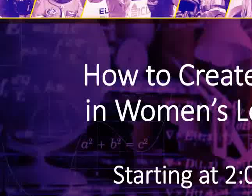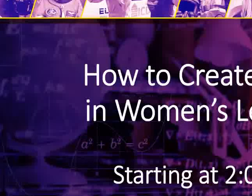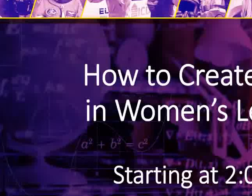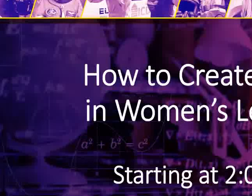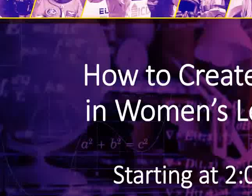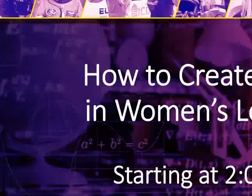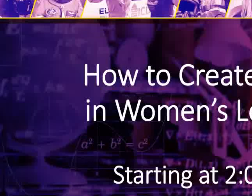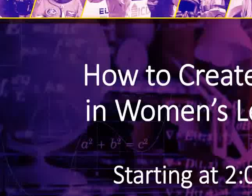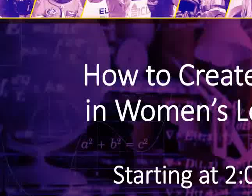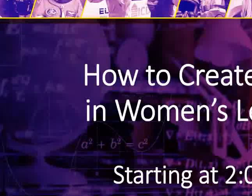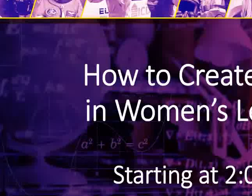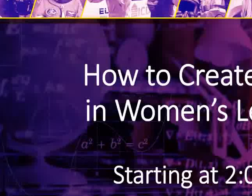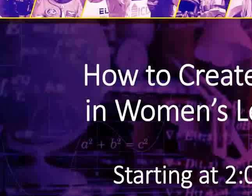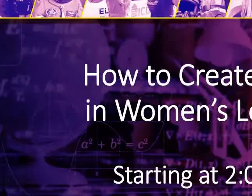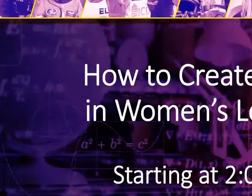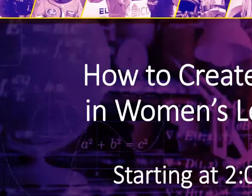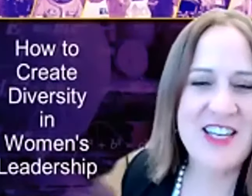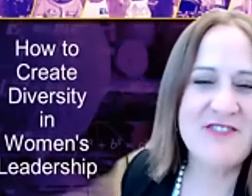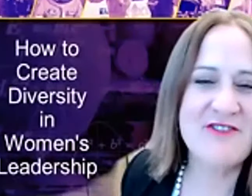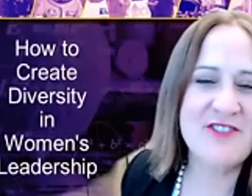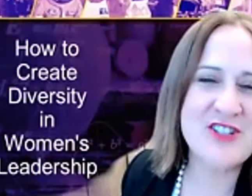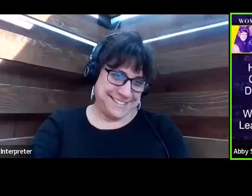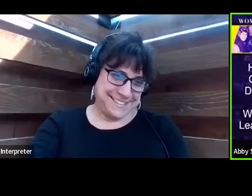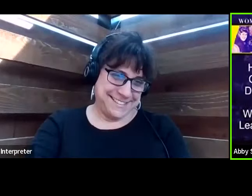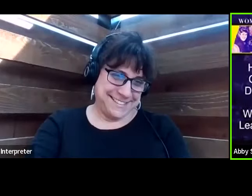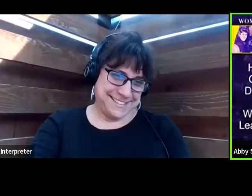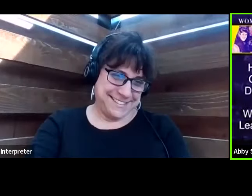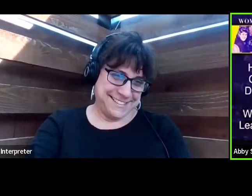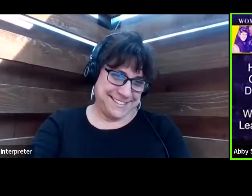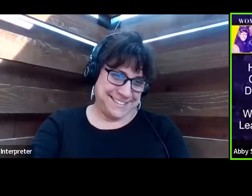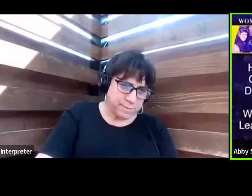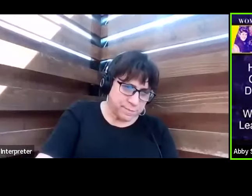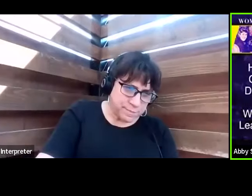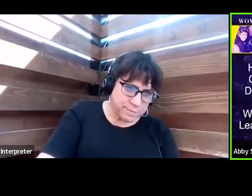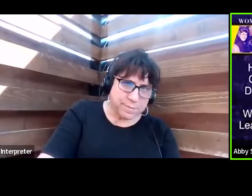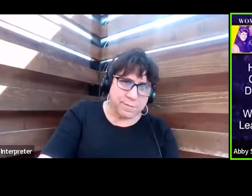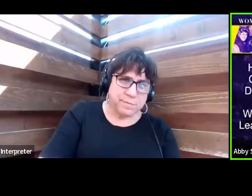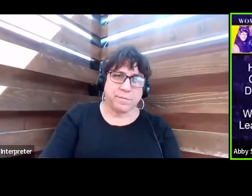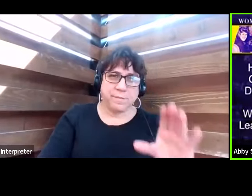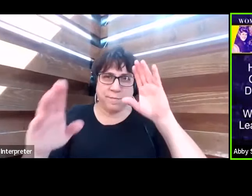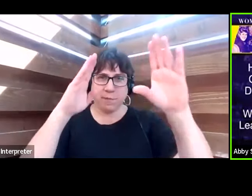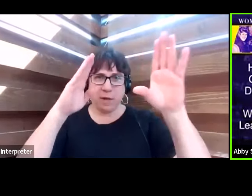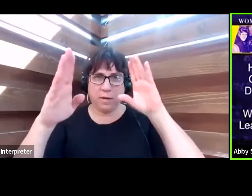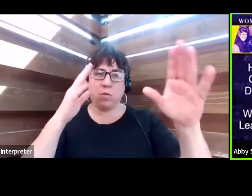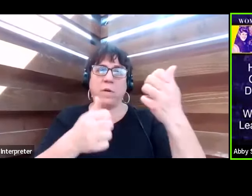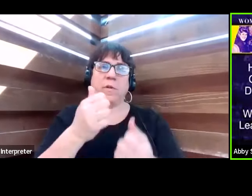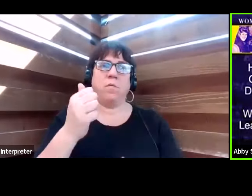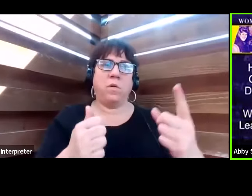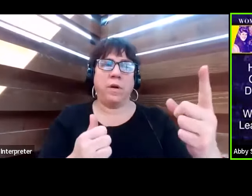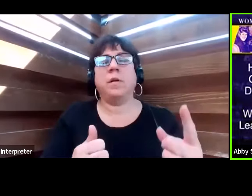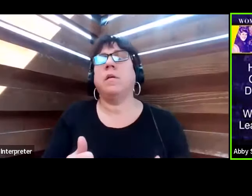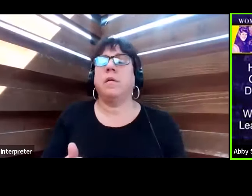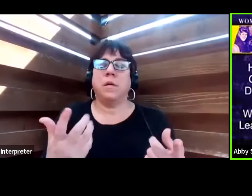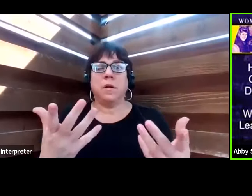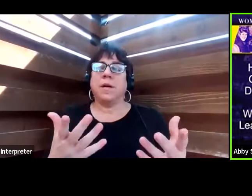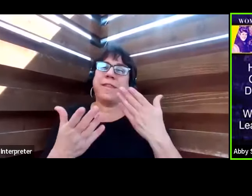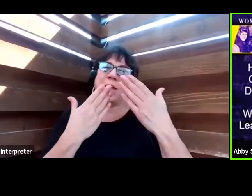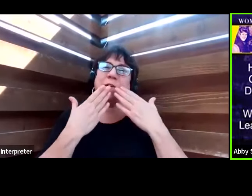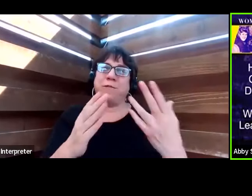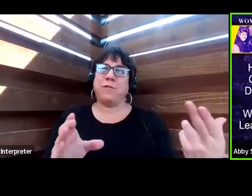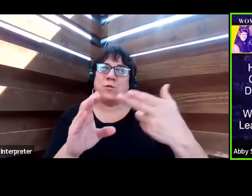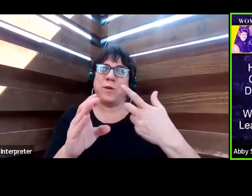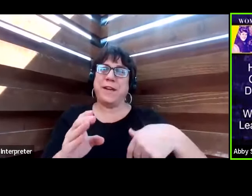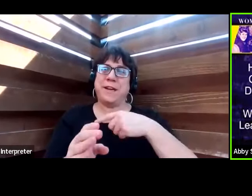Hello, everyone, and thank you for joining us today for FAA's How to Create Diversity in Women's